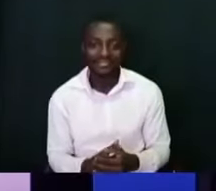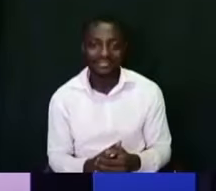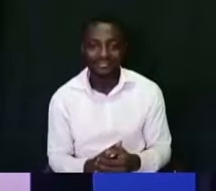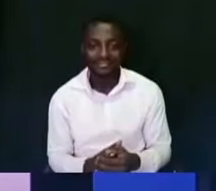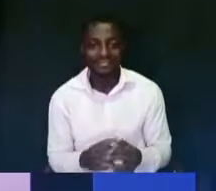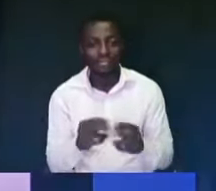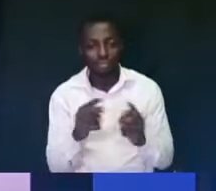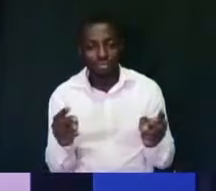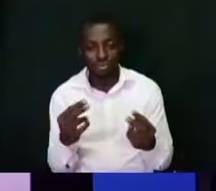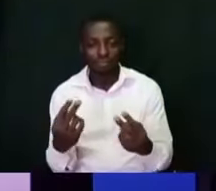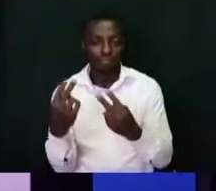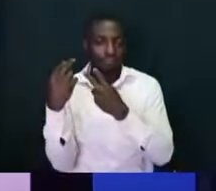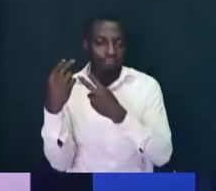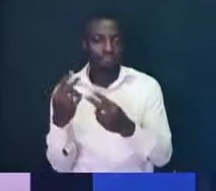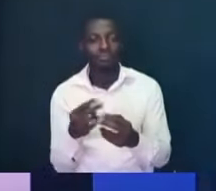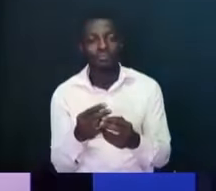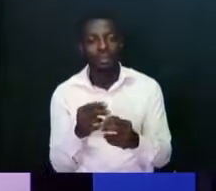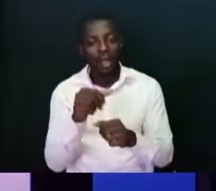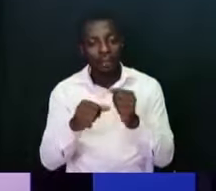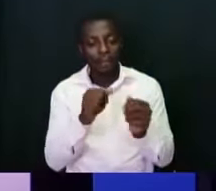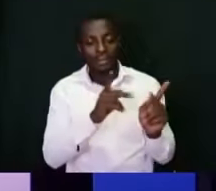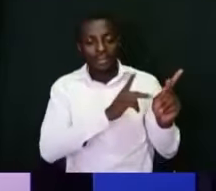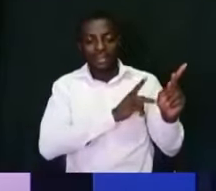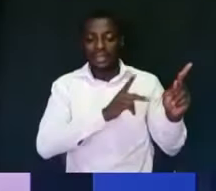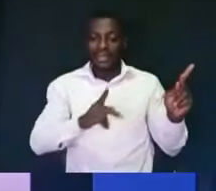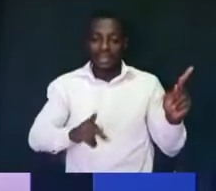So let's go back to the dream of